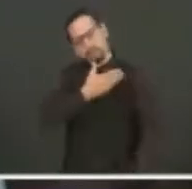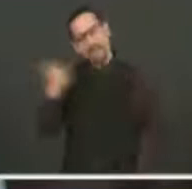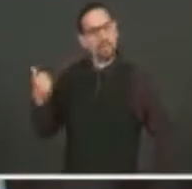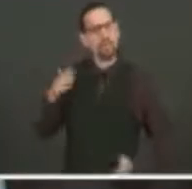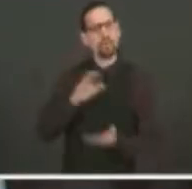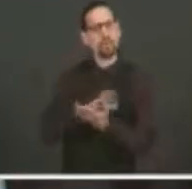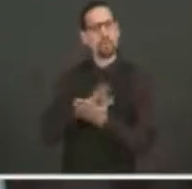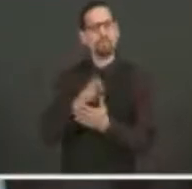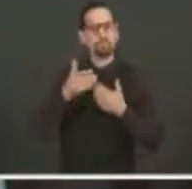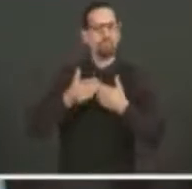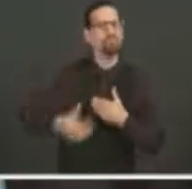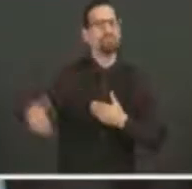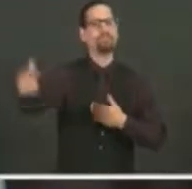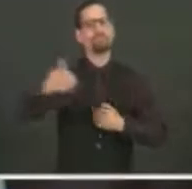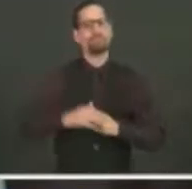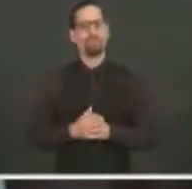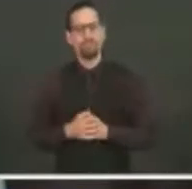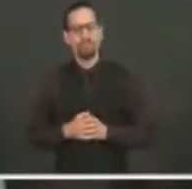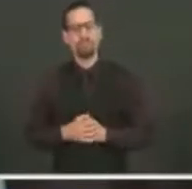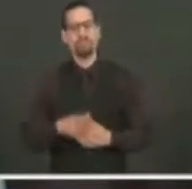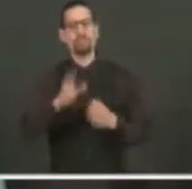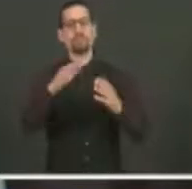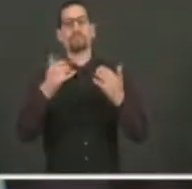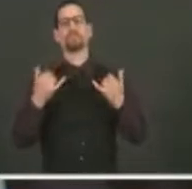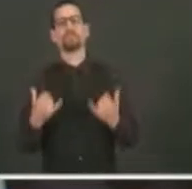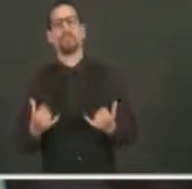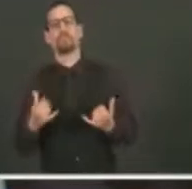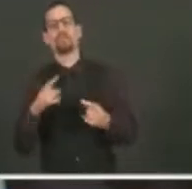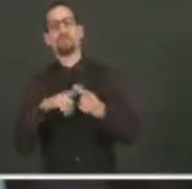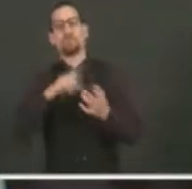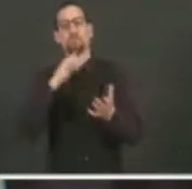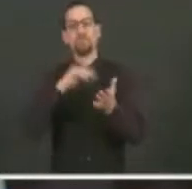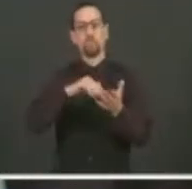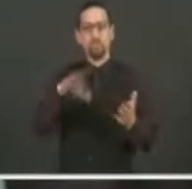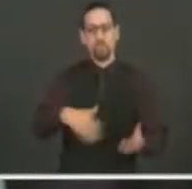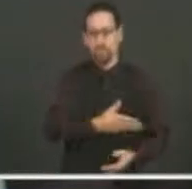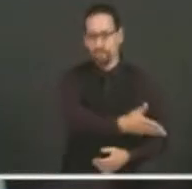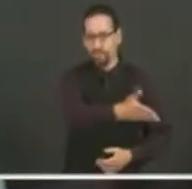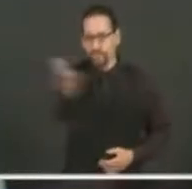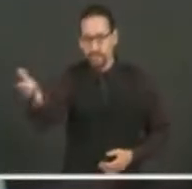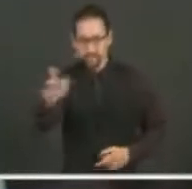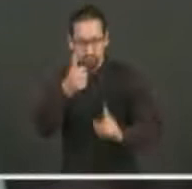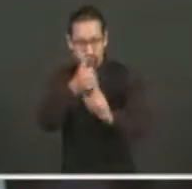directly to the students out there. You have really